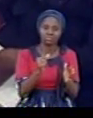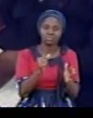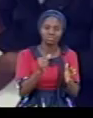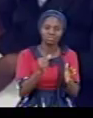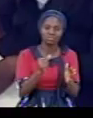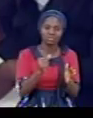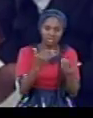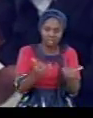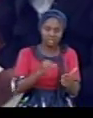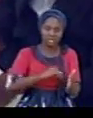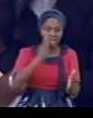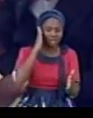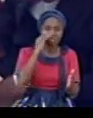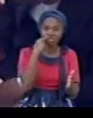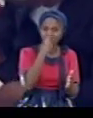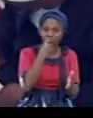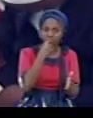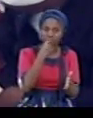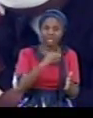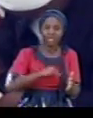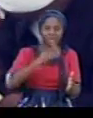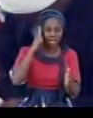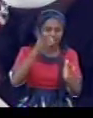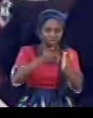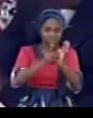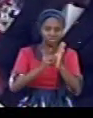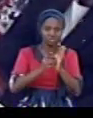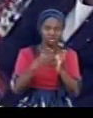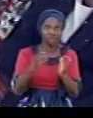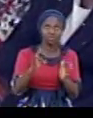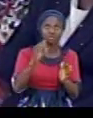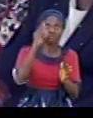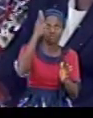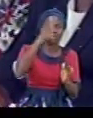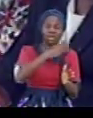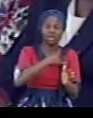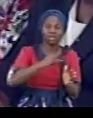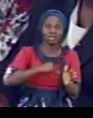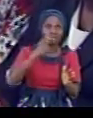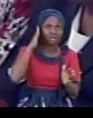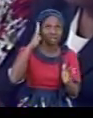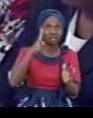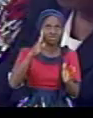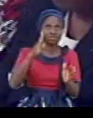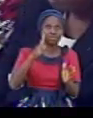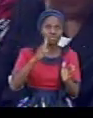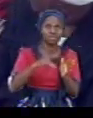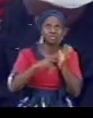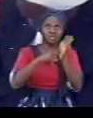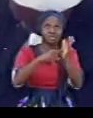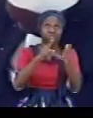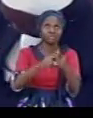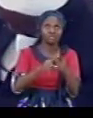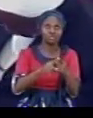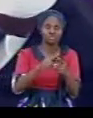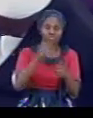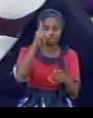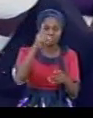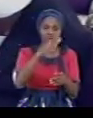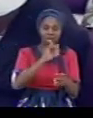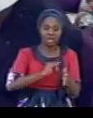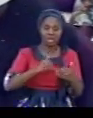will demand of thee, and declare thou unto me. I have heard of